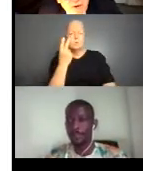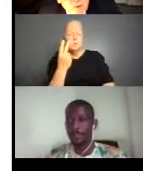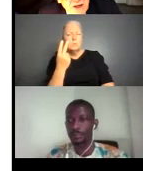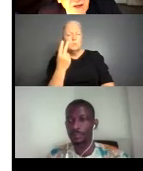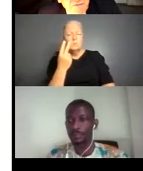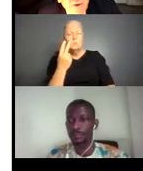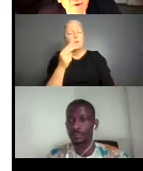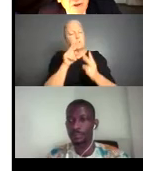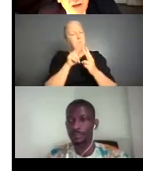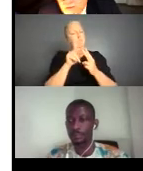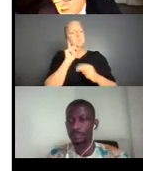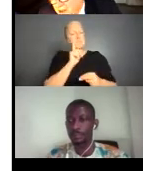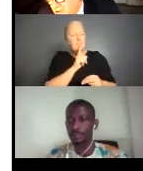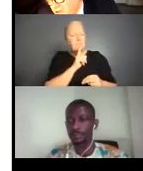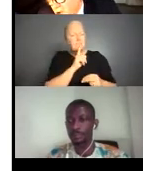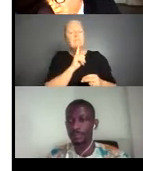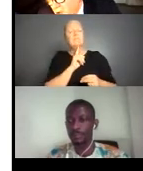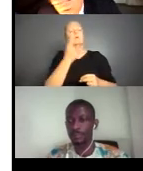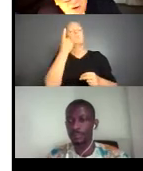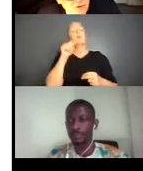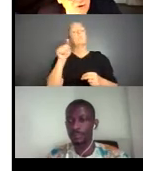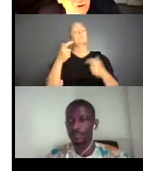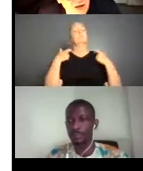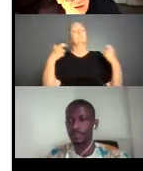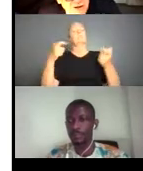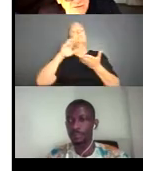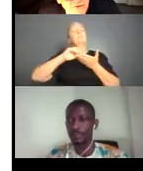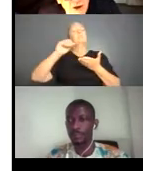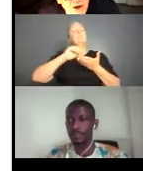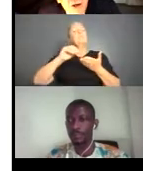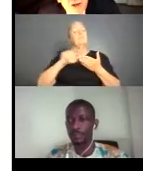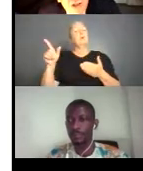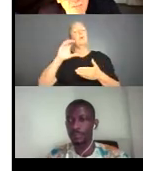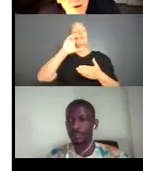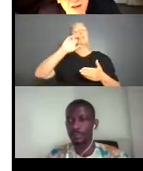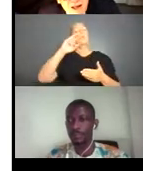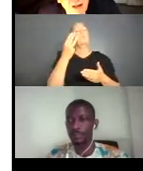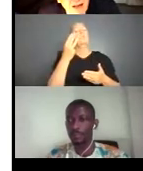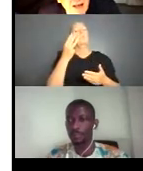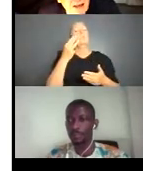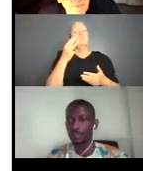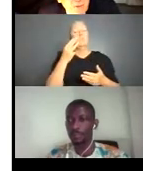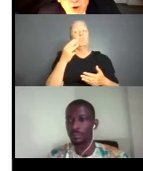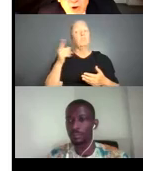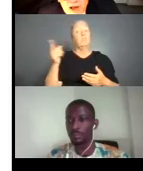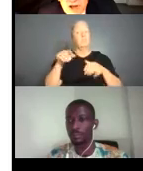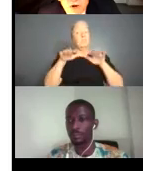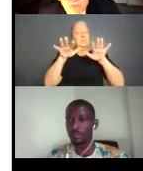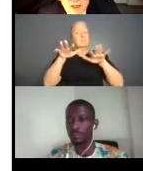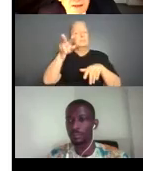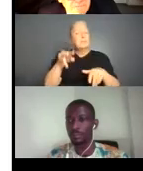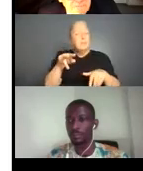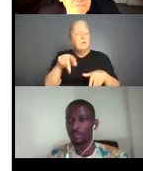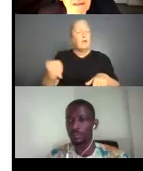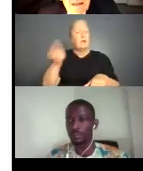a briefing we did with the General Secretary of the Commonwealth on the 2nd of December, and people were quite shocked